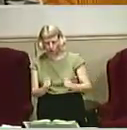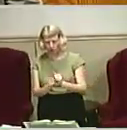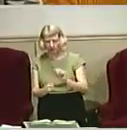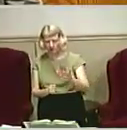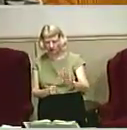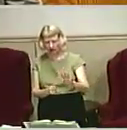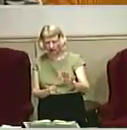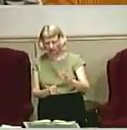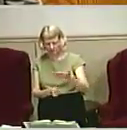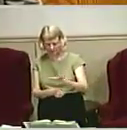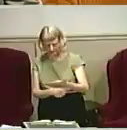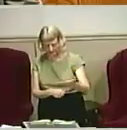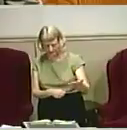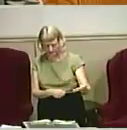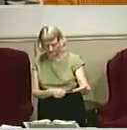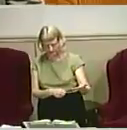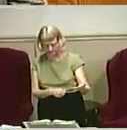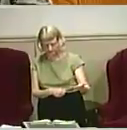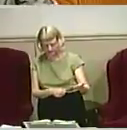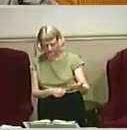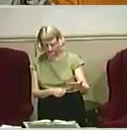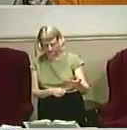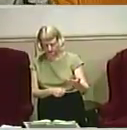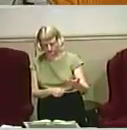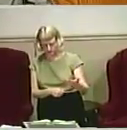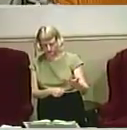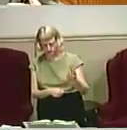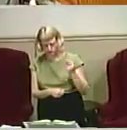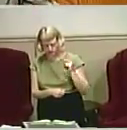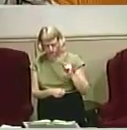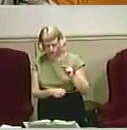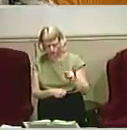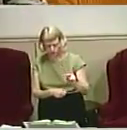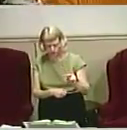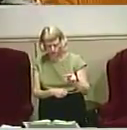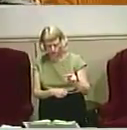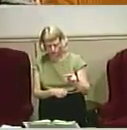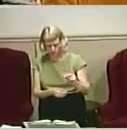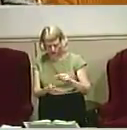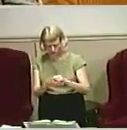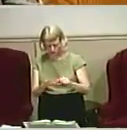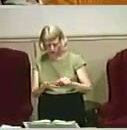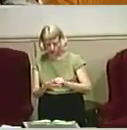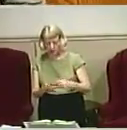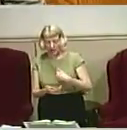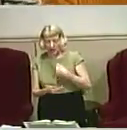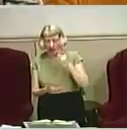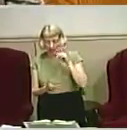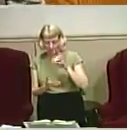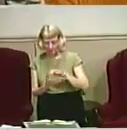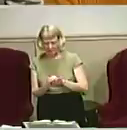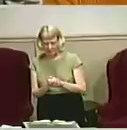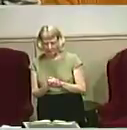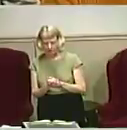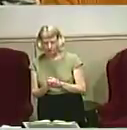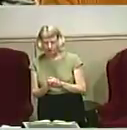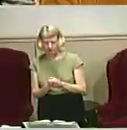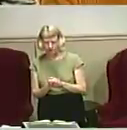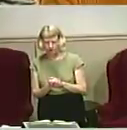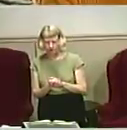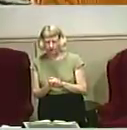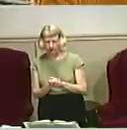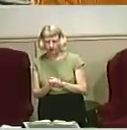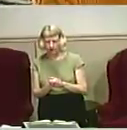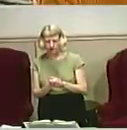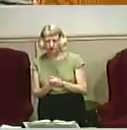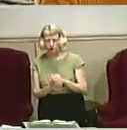thy substance. Now, when you look at this verse, and I actually believe, if I remember correctly, it was